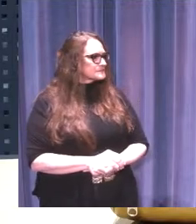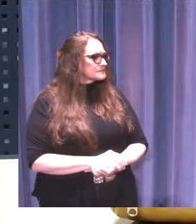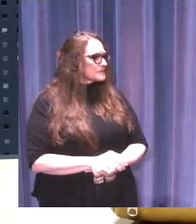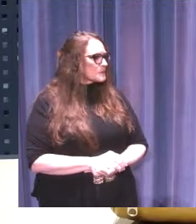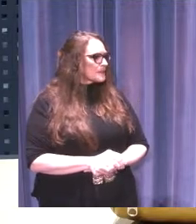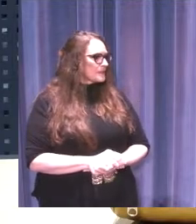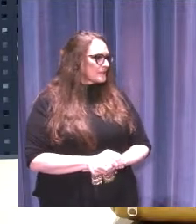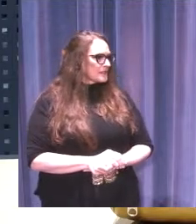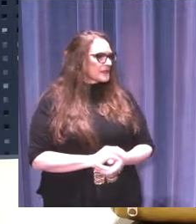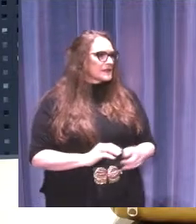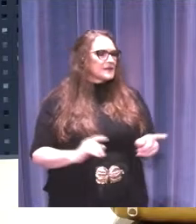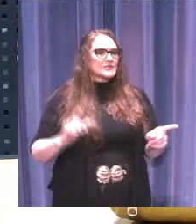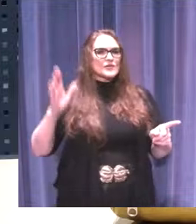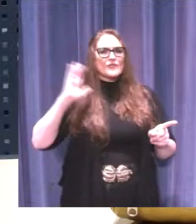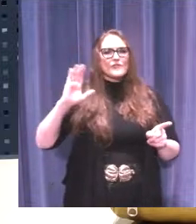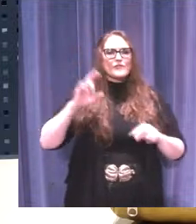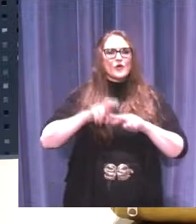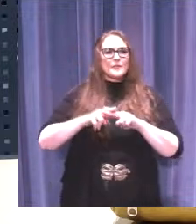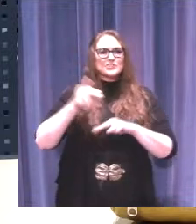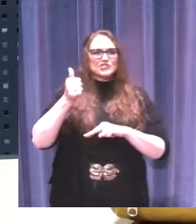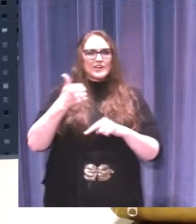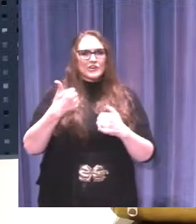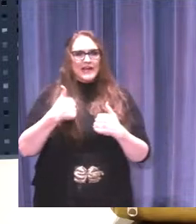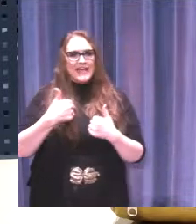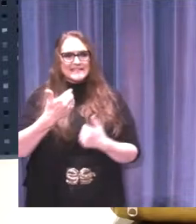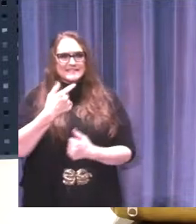As our former chair had said,